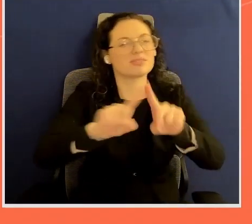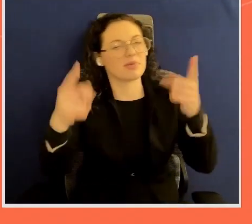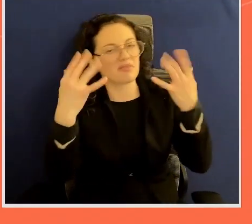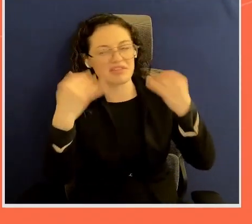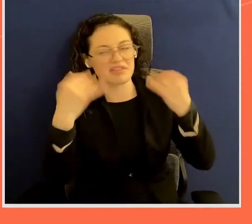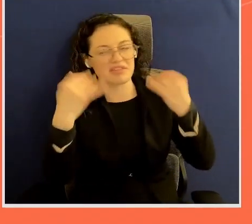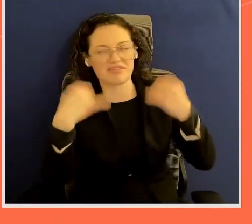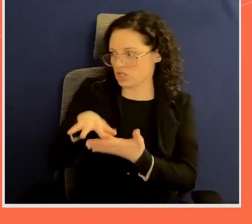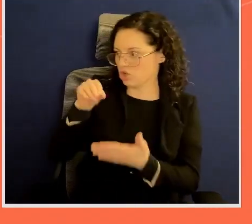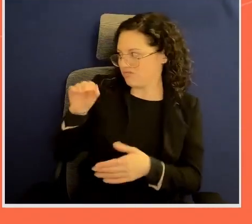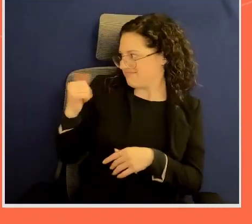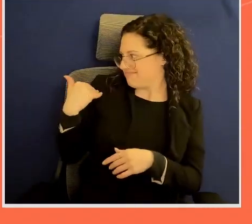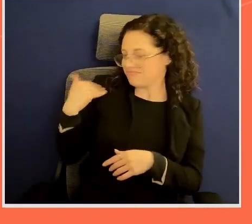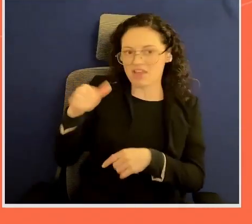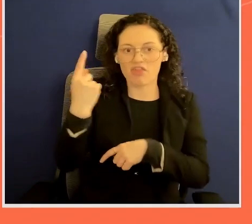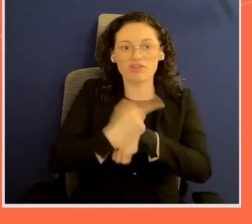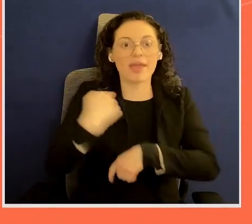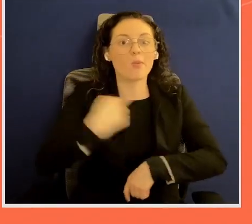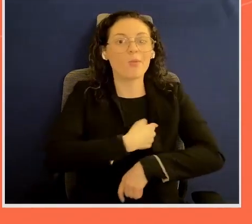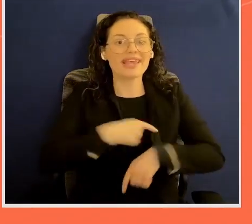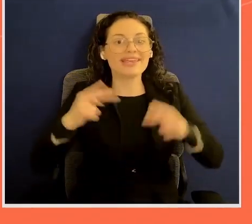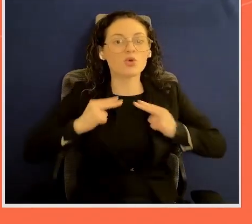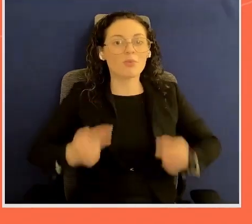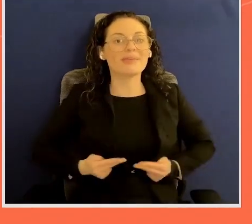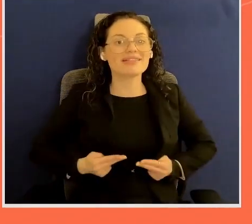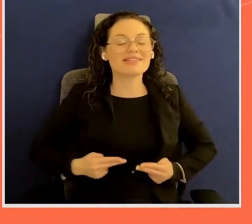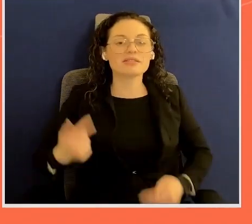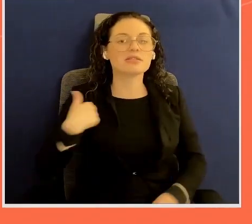countries. When we left Glasgow,